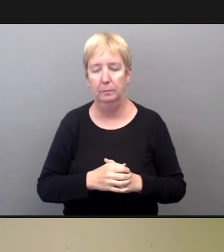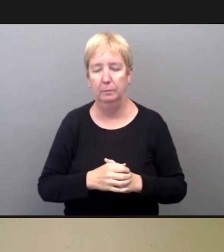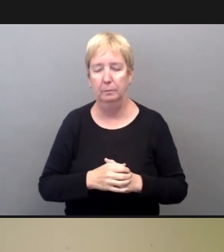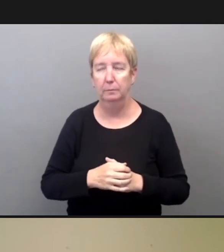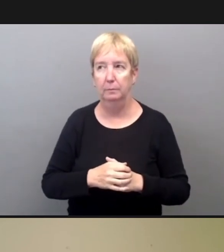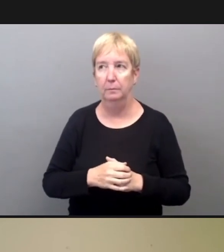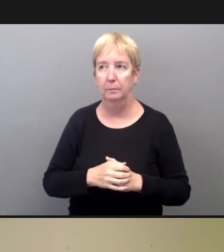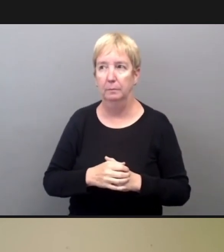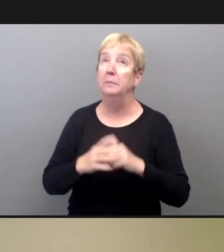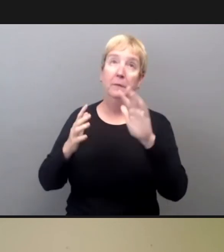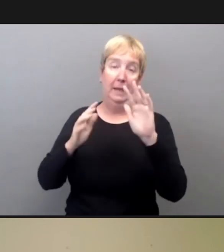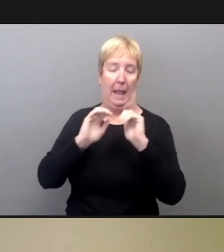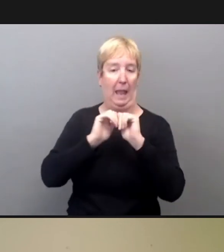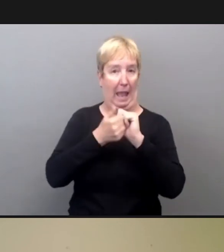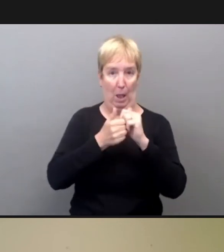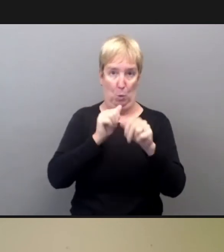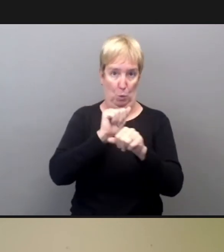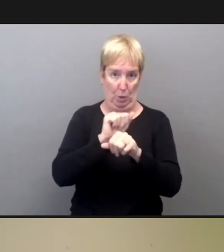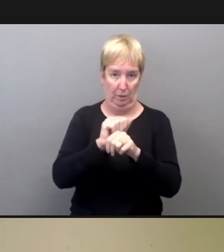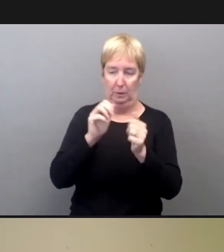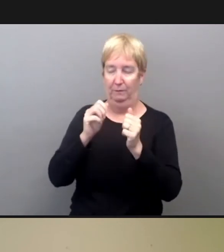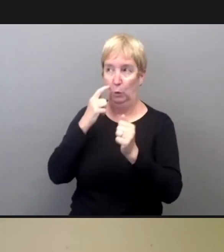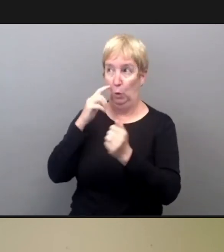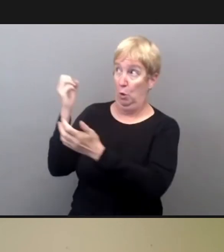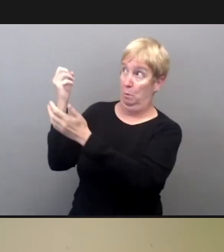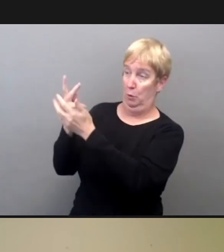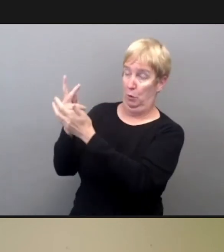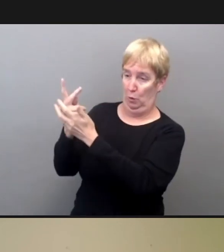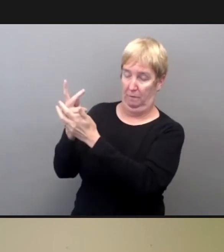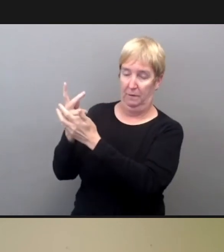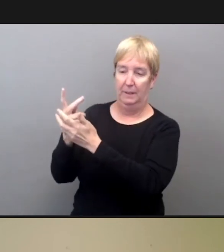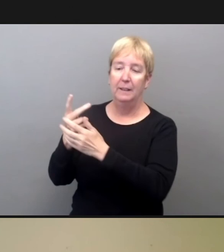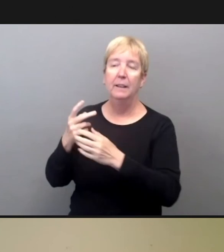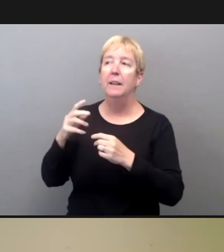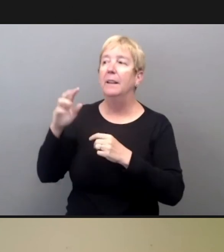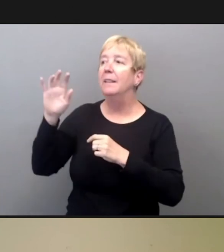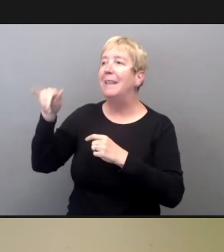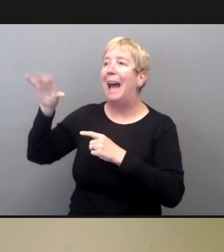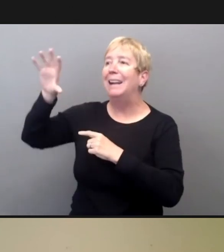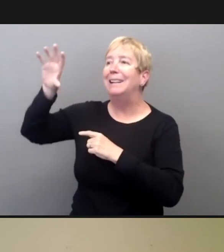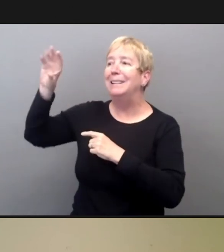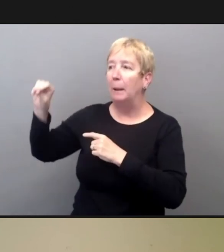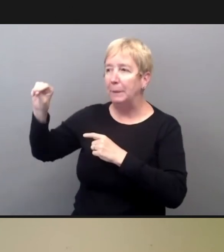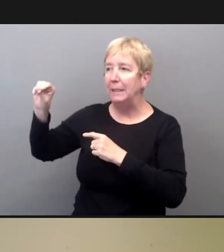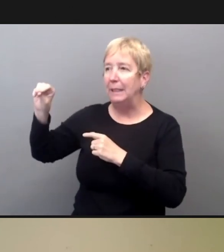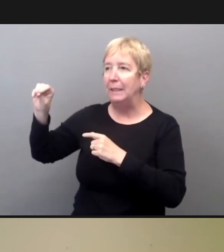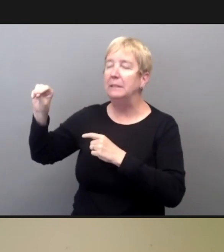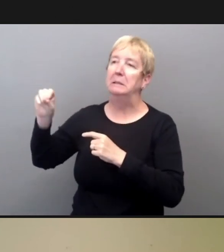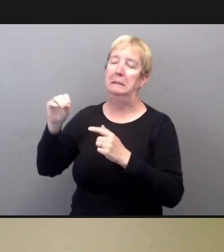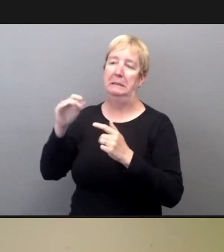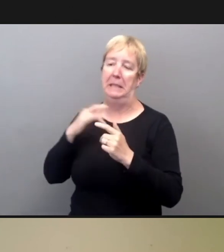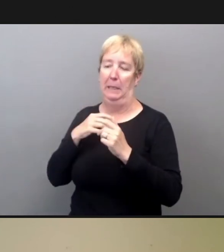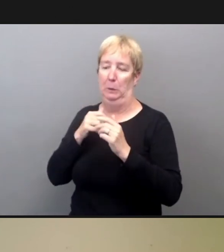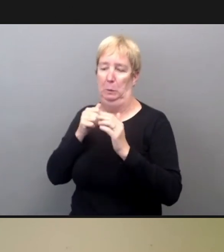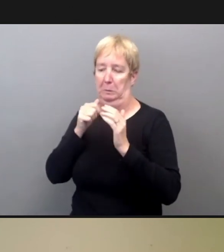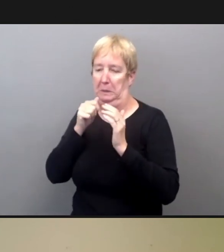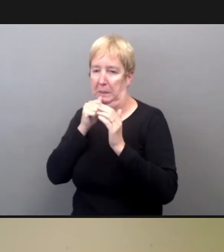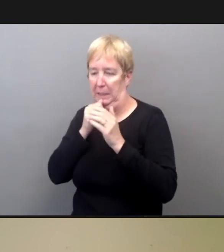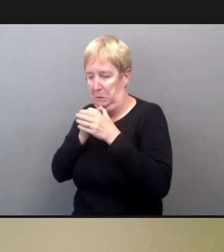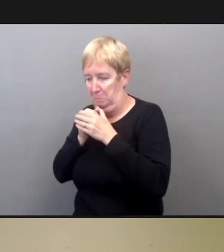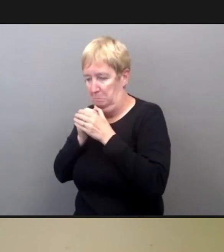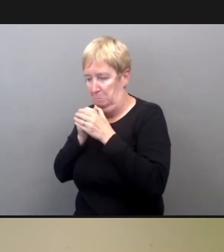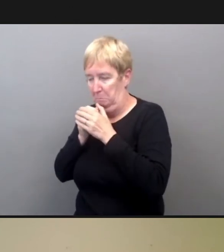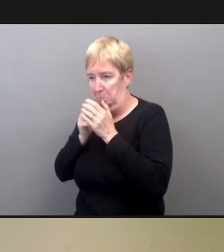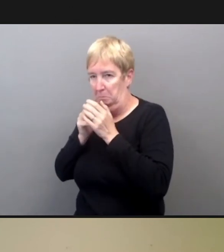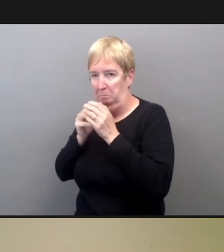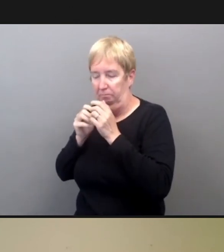approval process works with the FDA is that the pharmaceutical companies keep this data highly secret, and we have no access